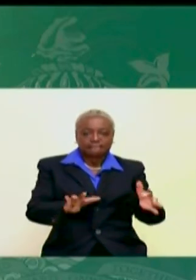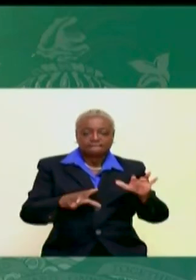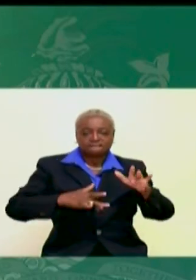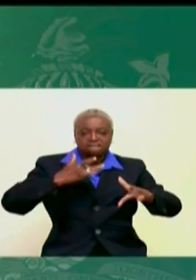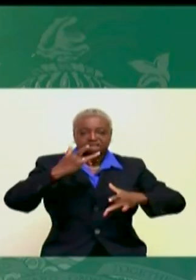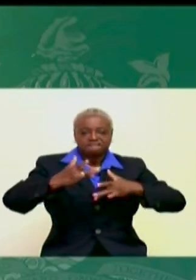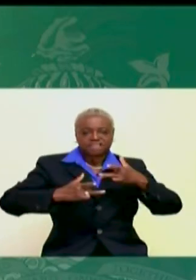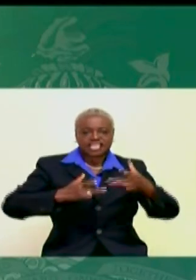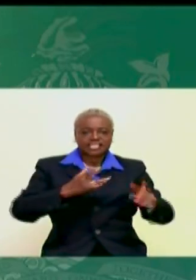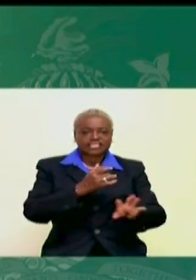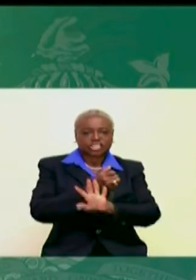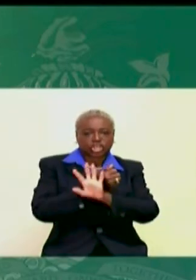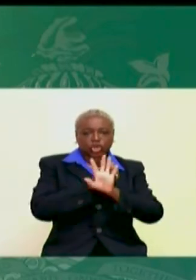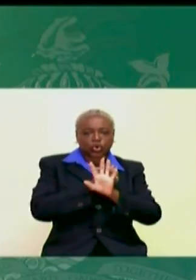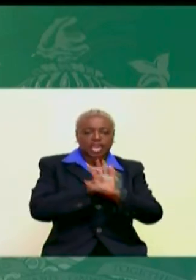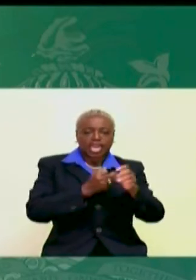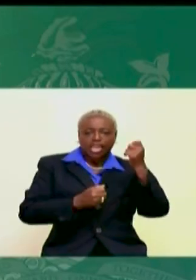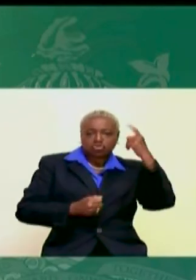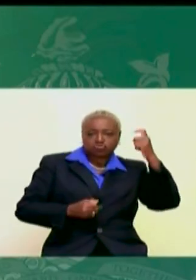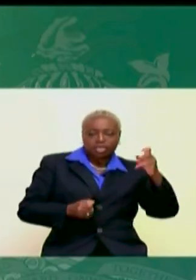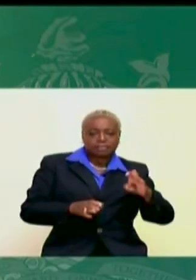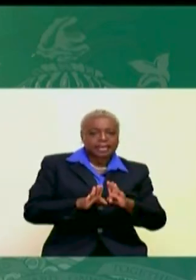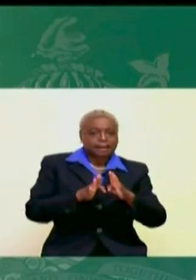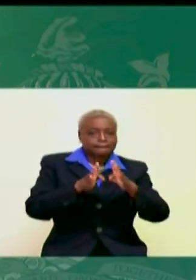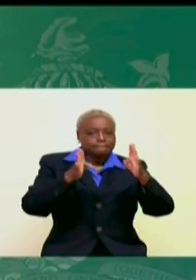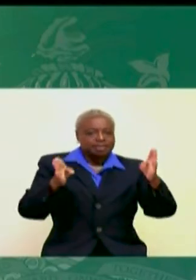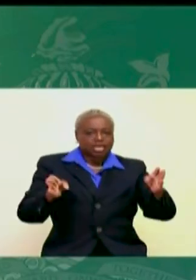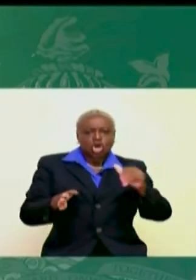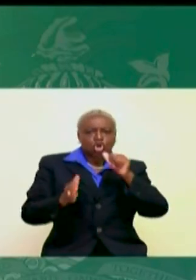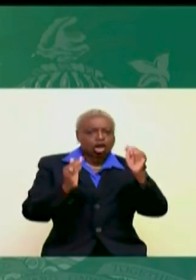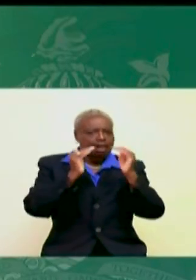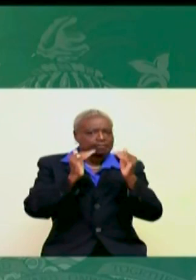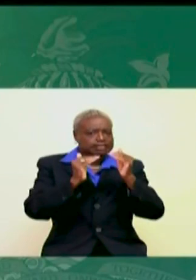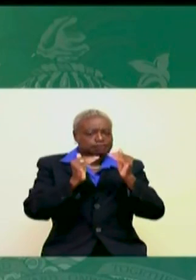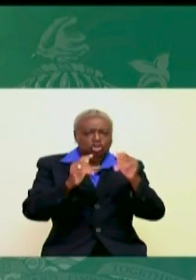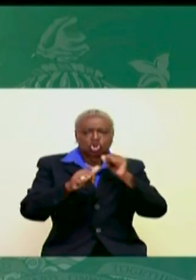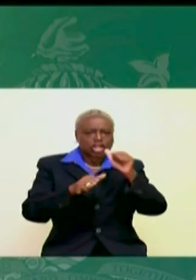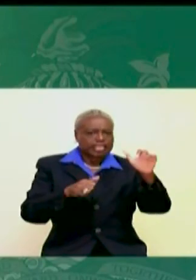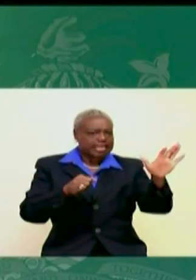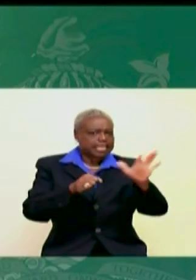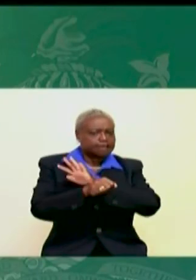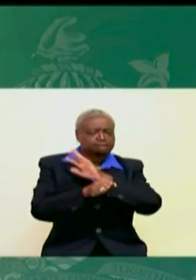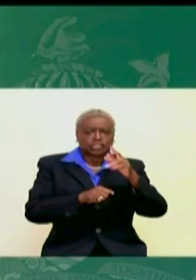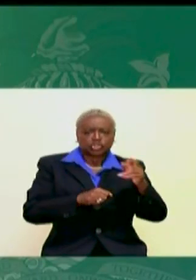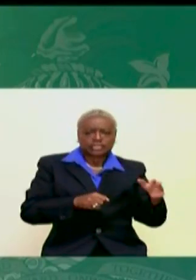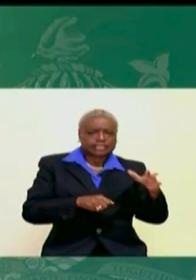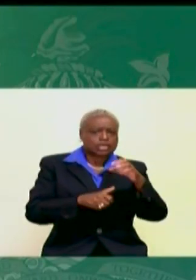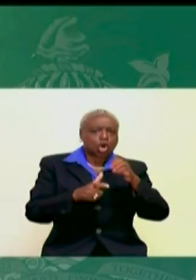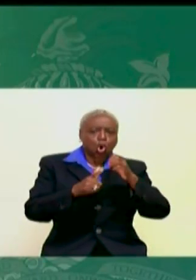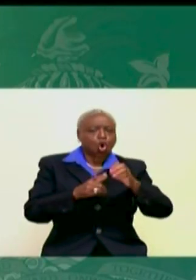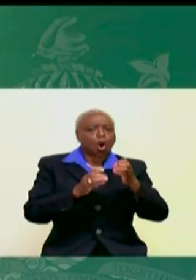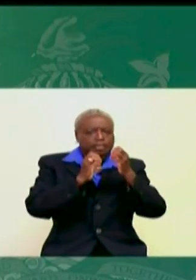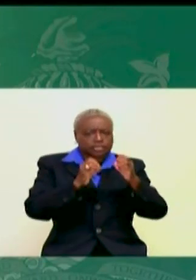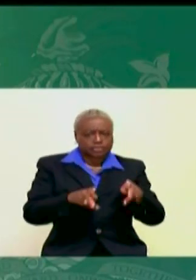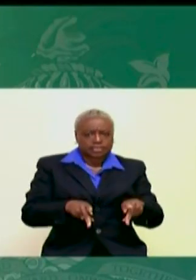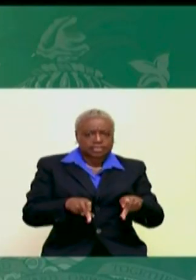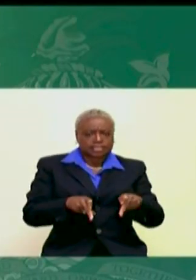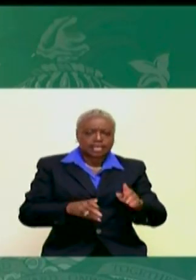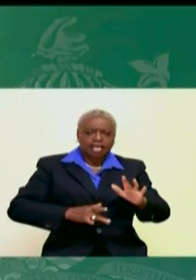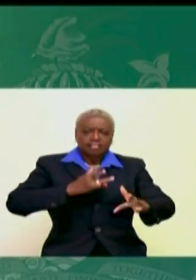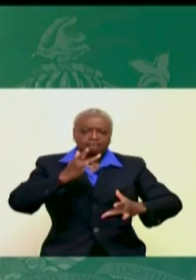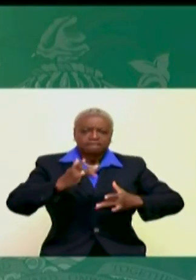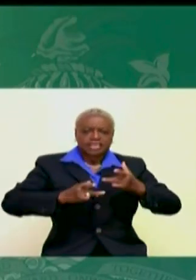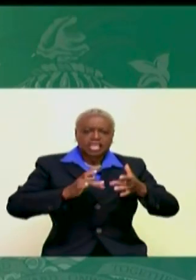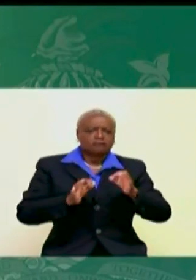in dreaming big, not limited by lack of resources or lack of opportunity. The feeling of